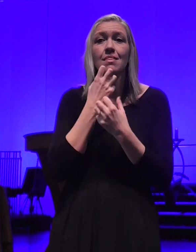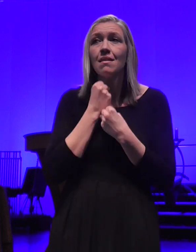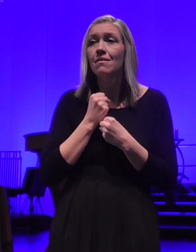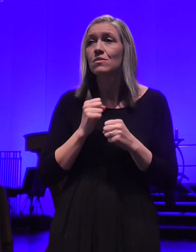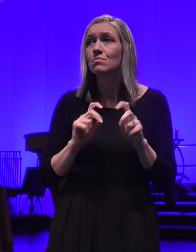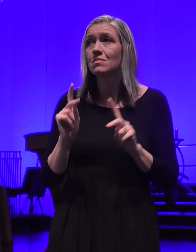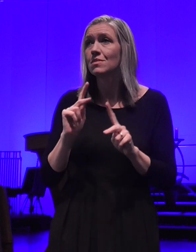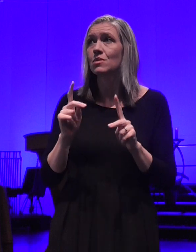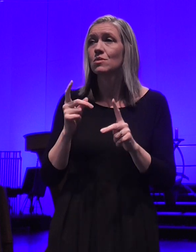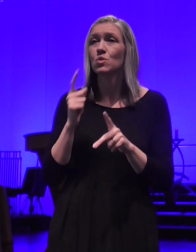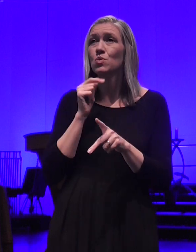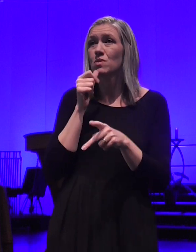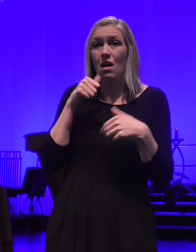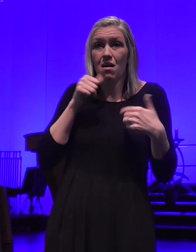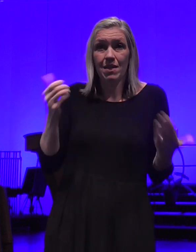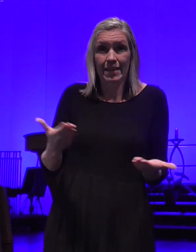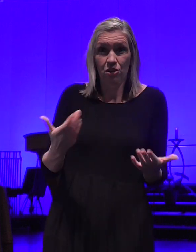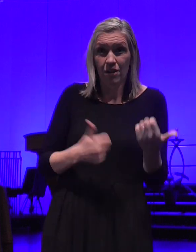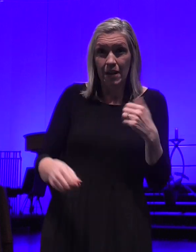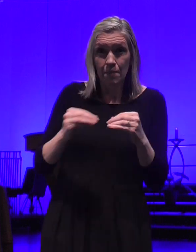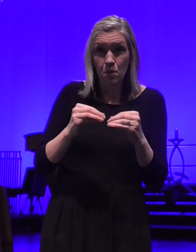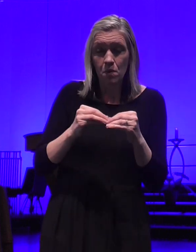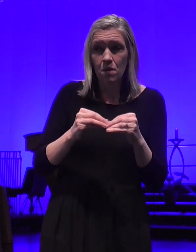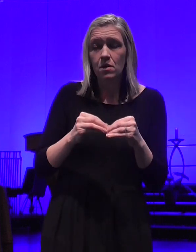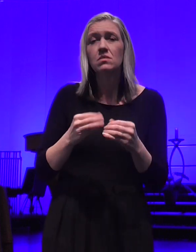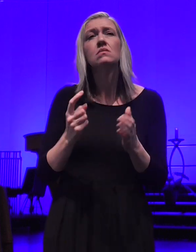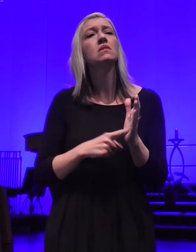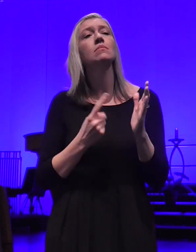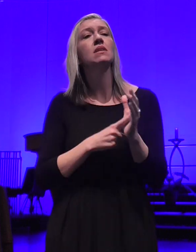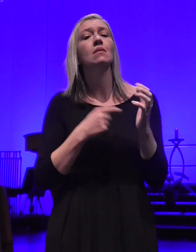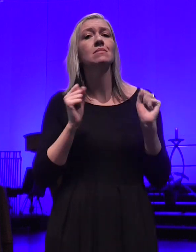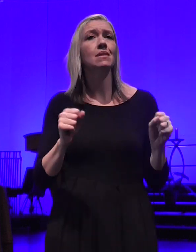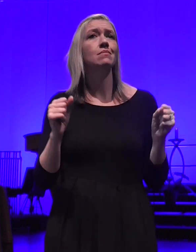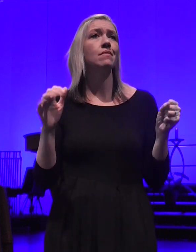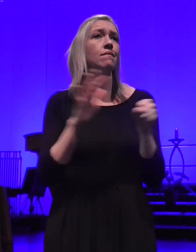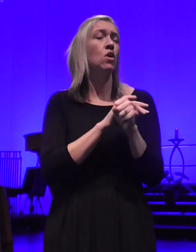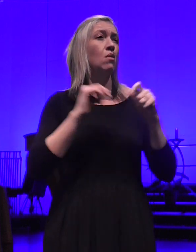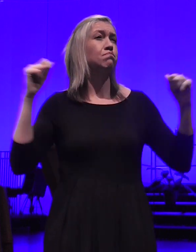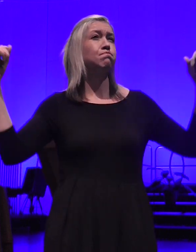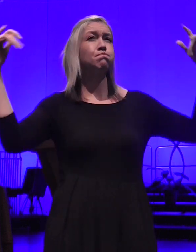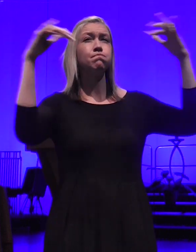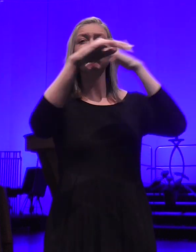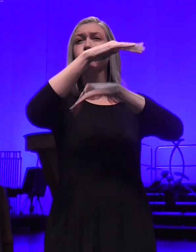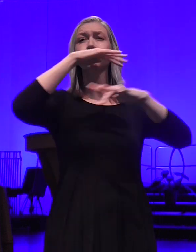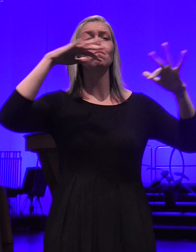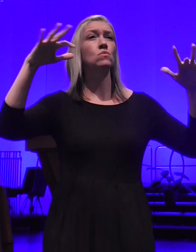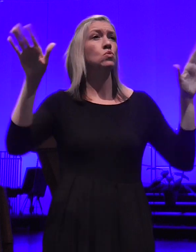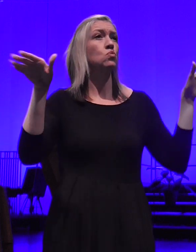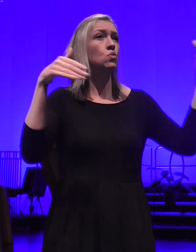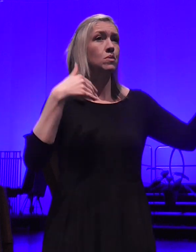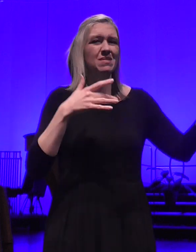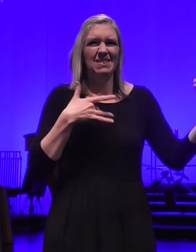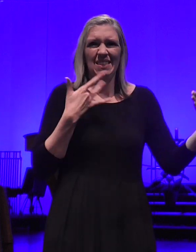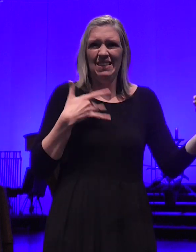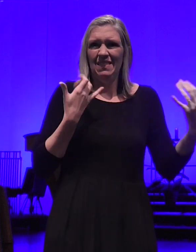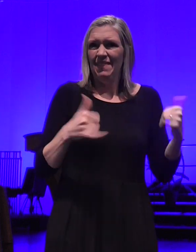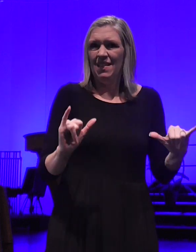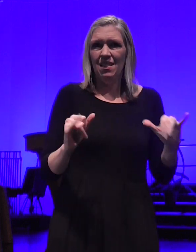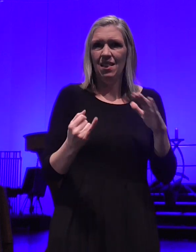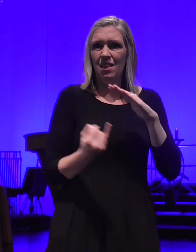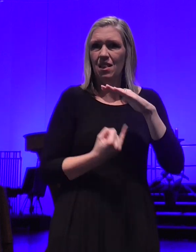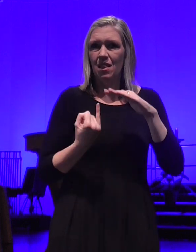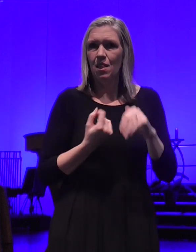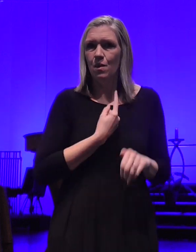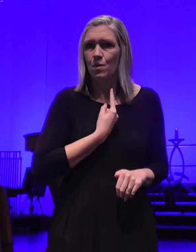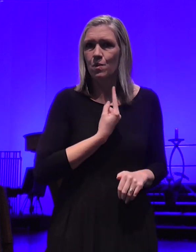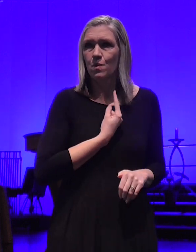were. Sometimes we may even be surrounded by people and still feel isolated and lonely. And what